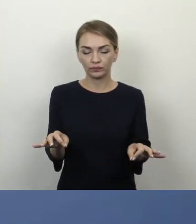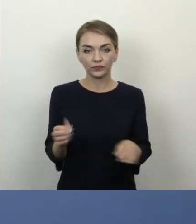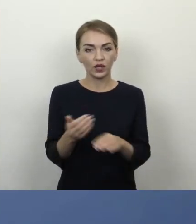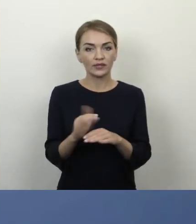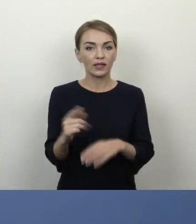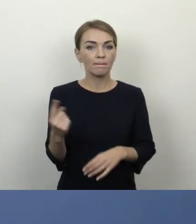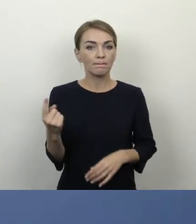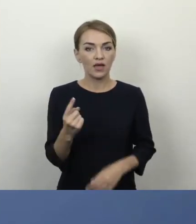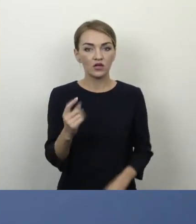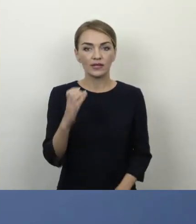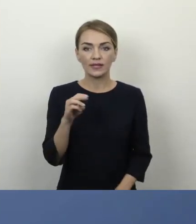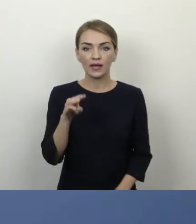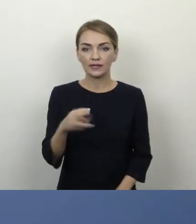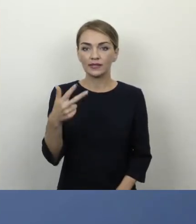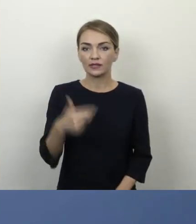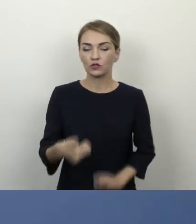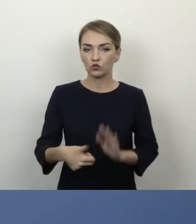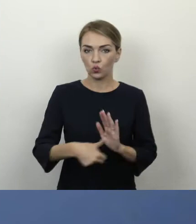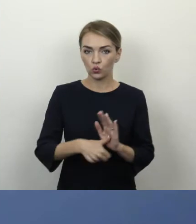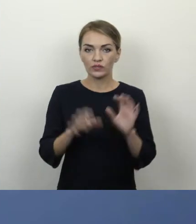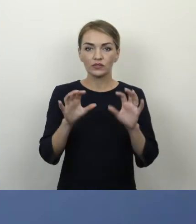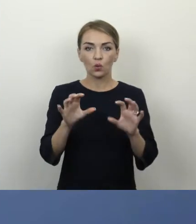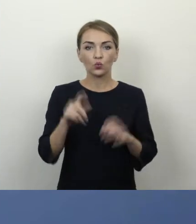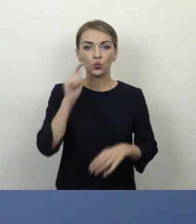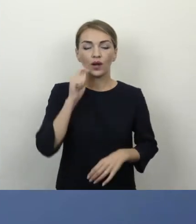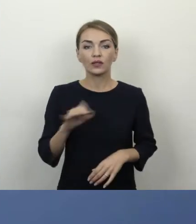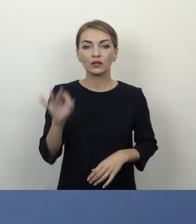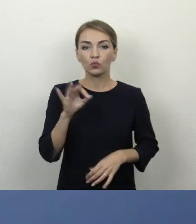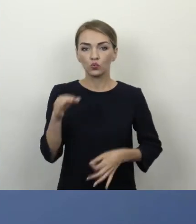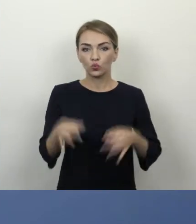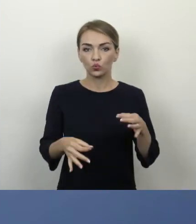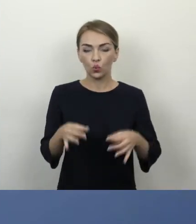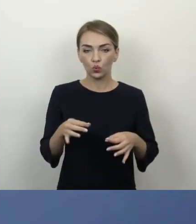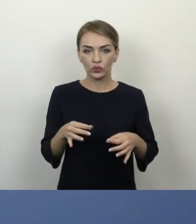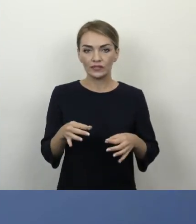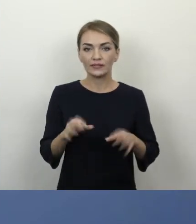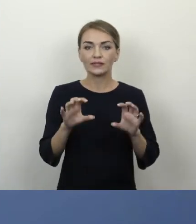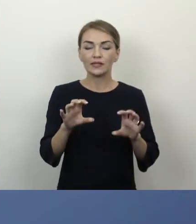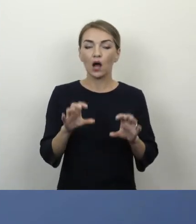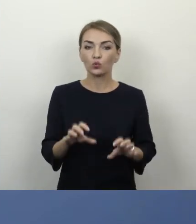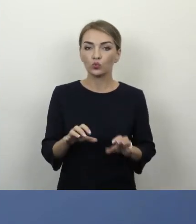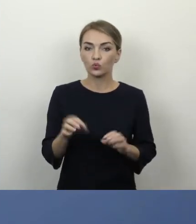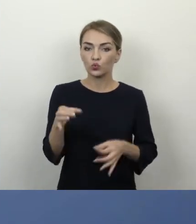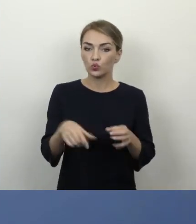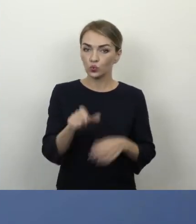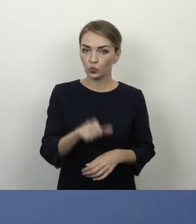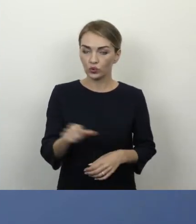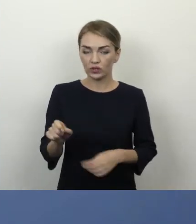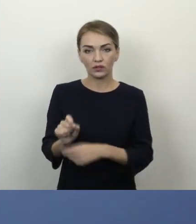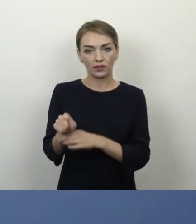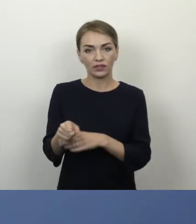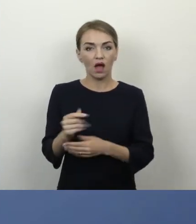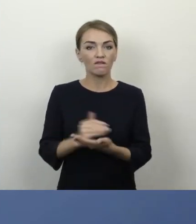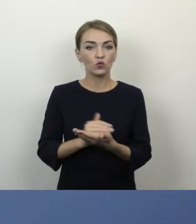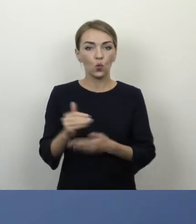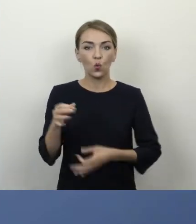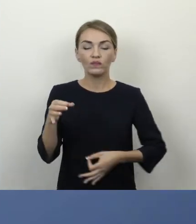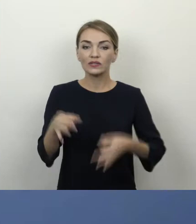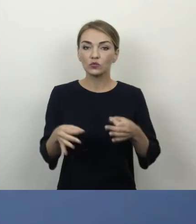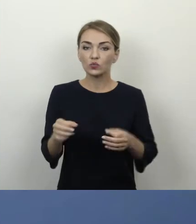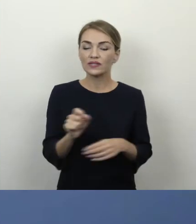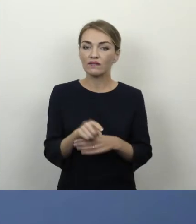clarity. Part 1 of Article 36 of Law of Ukraine on Judicial System